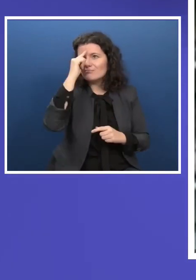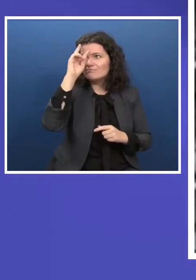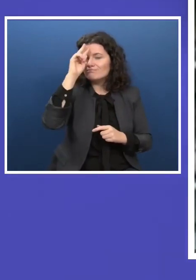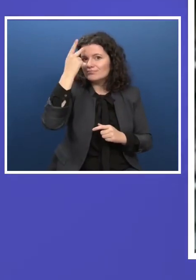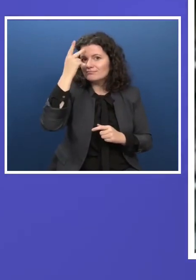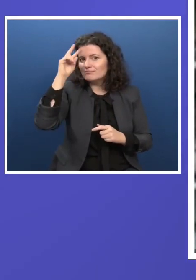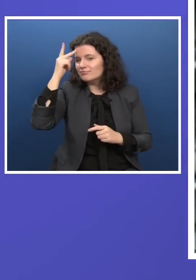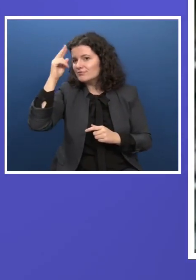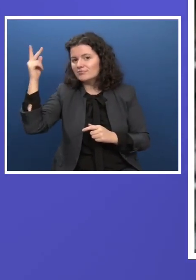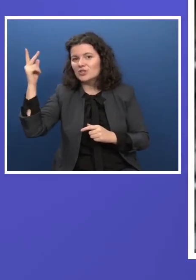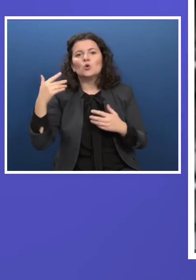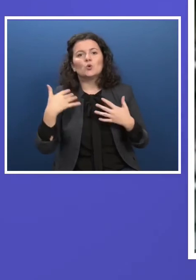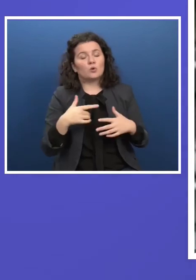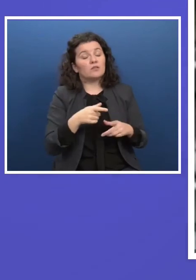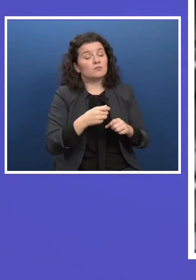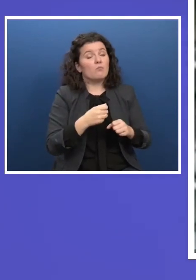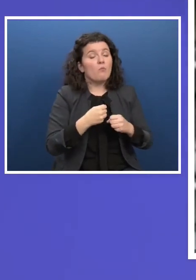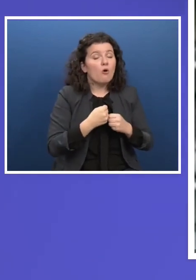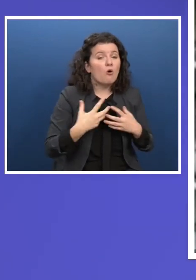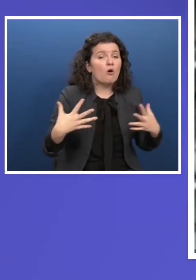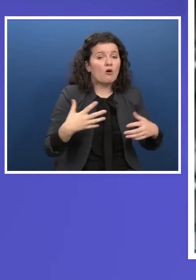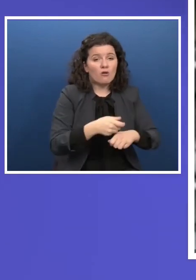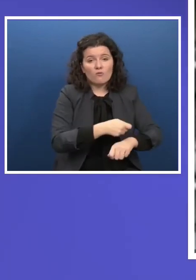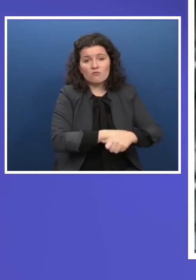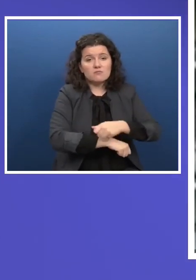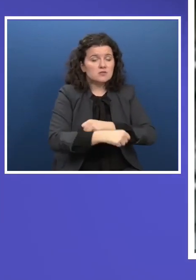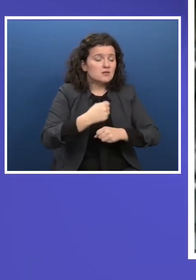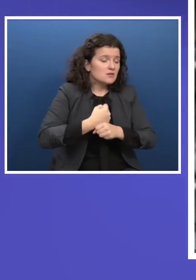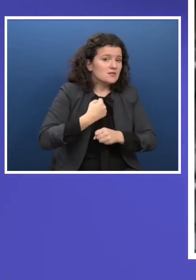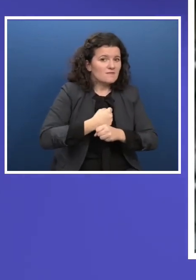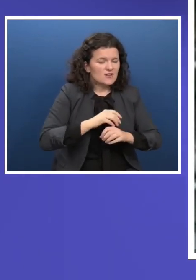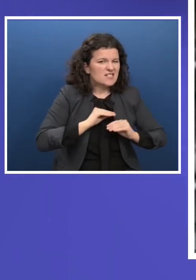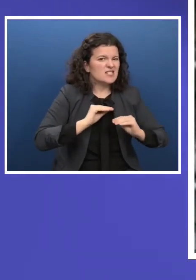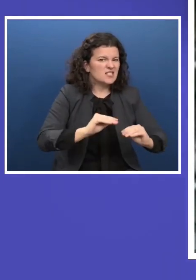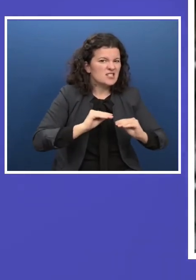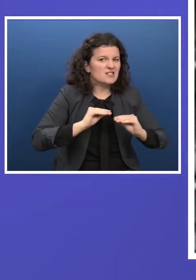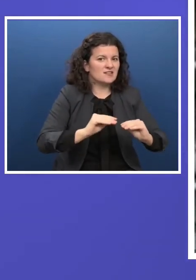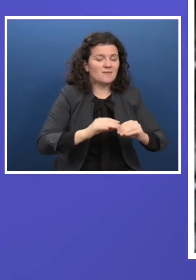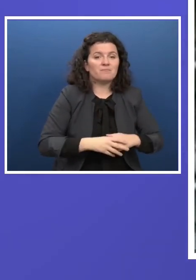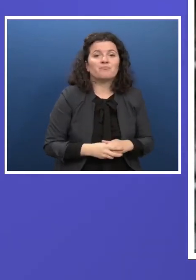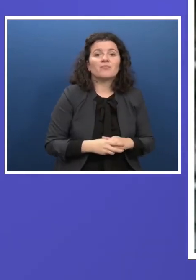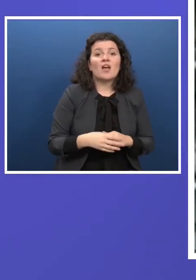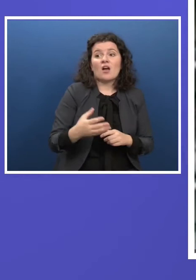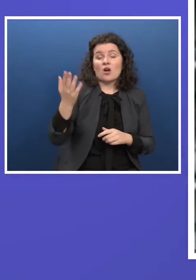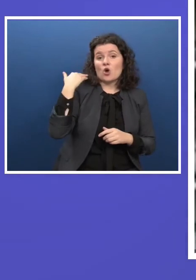breath. So a couple of years ago, there was an estimate that if we continue with